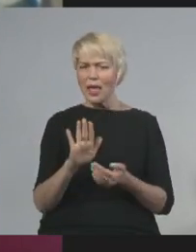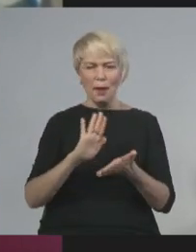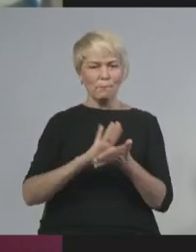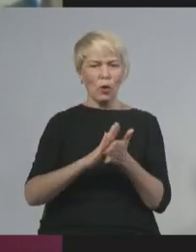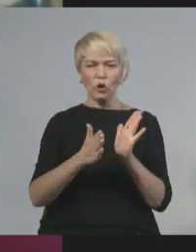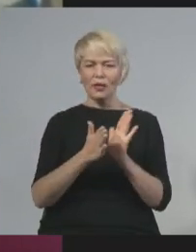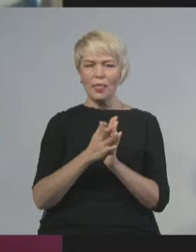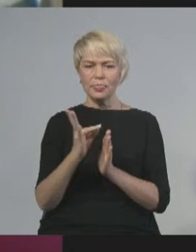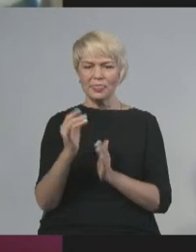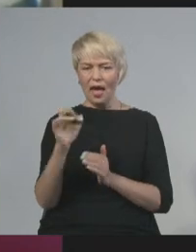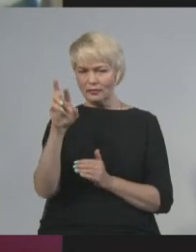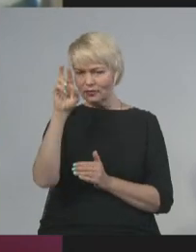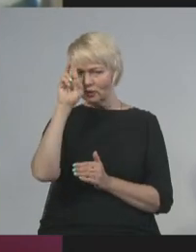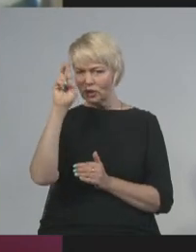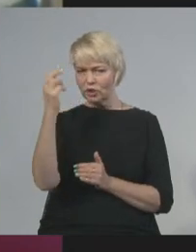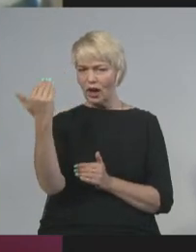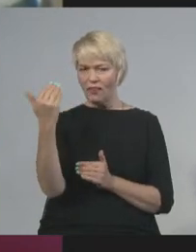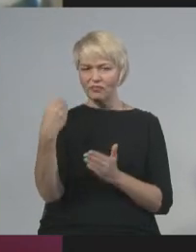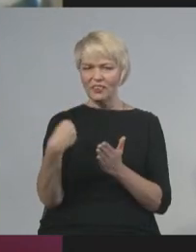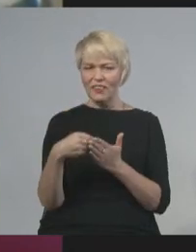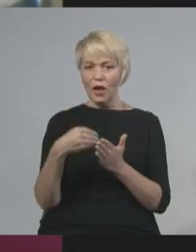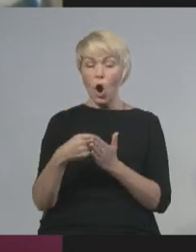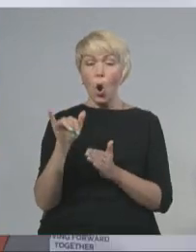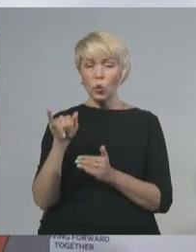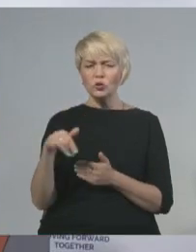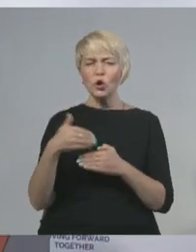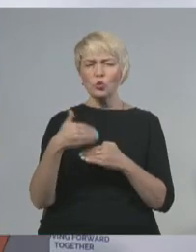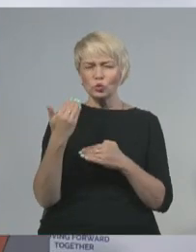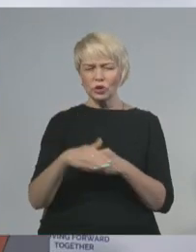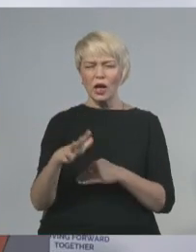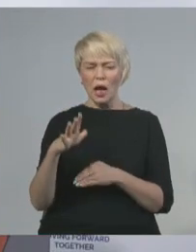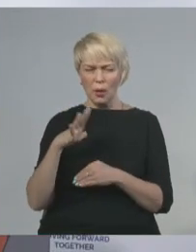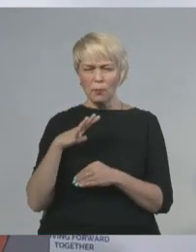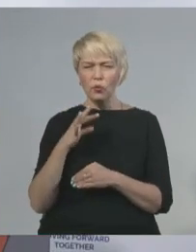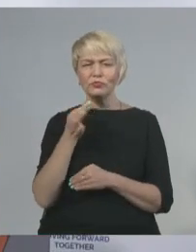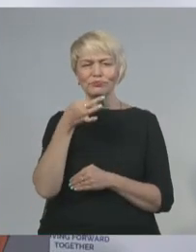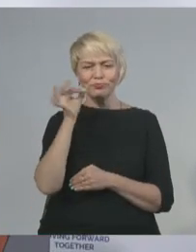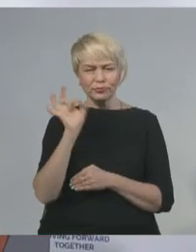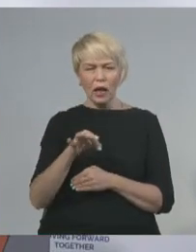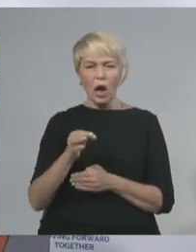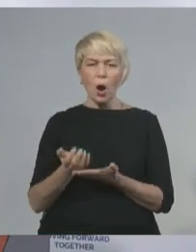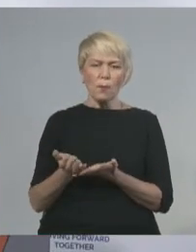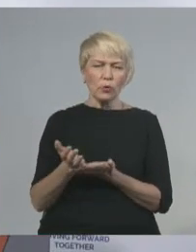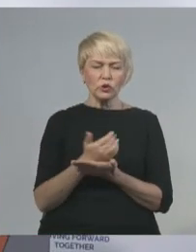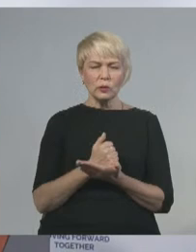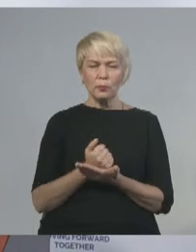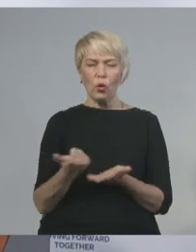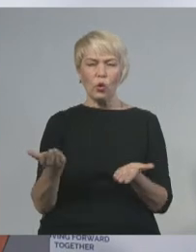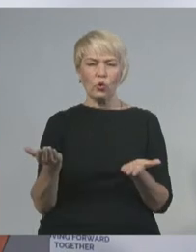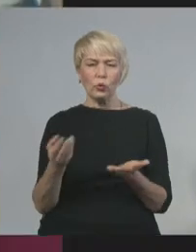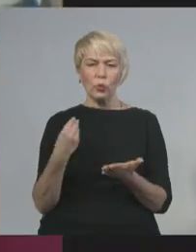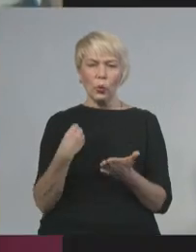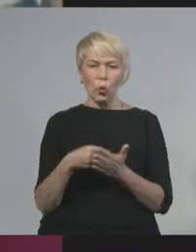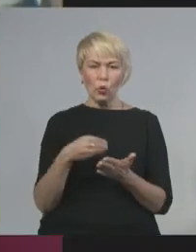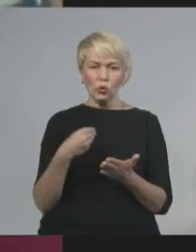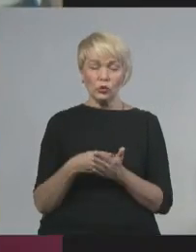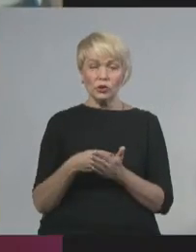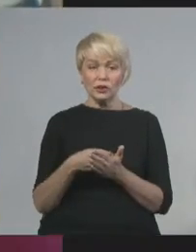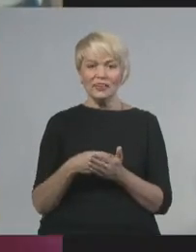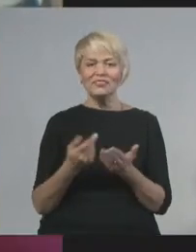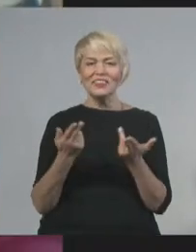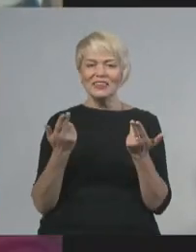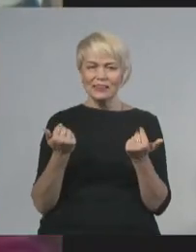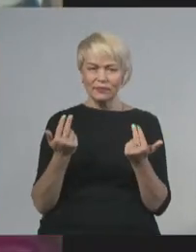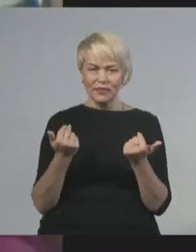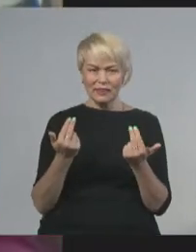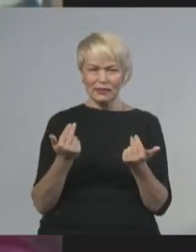had experience with um gathering money alternative ways but uh definitely acts of